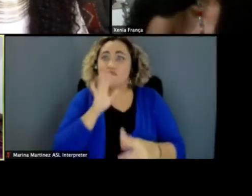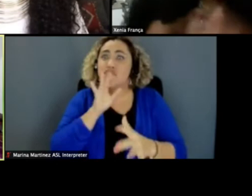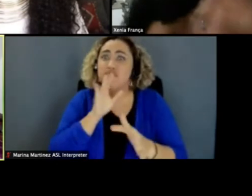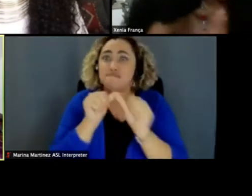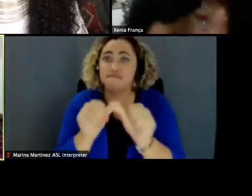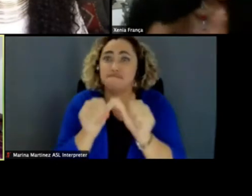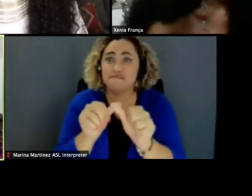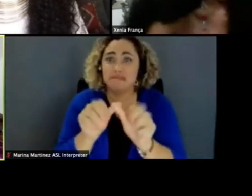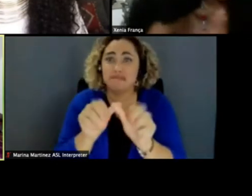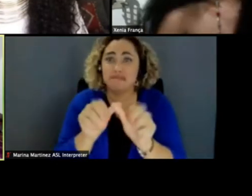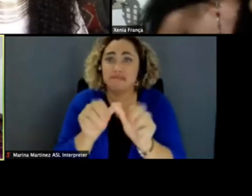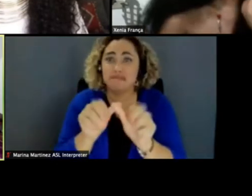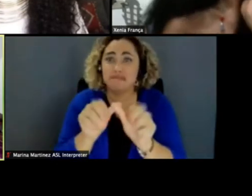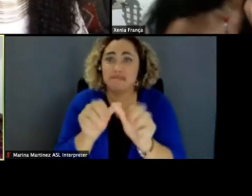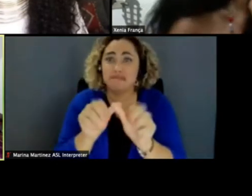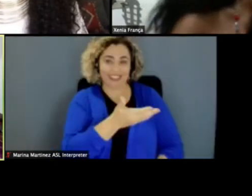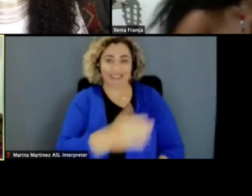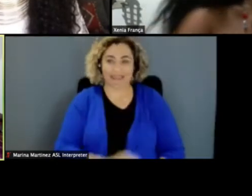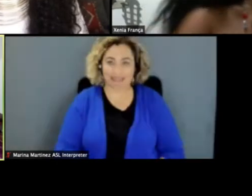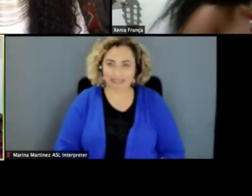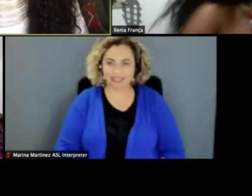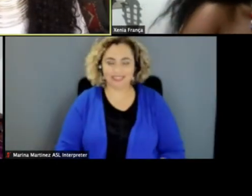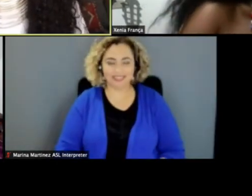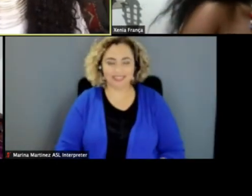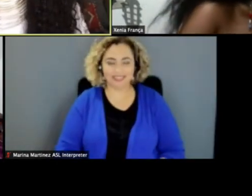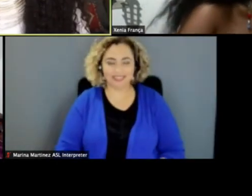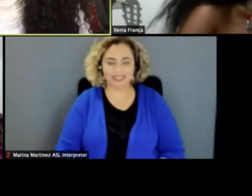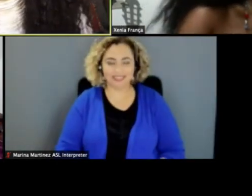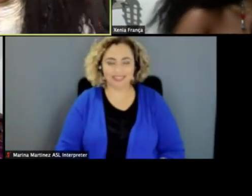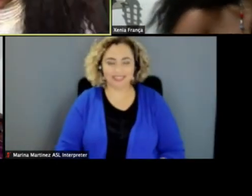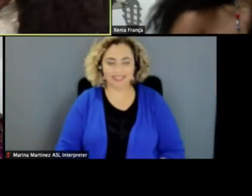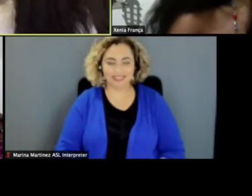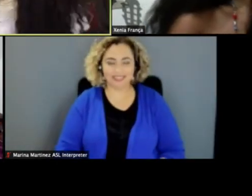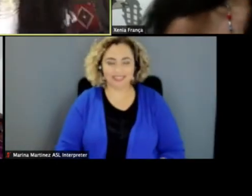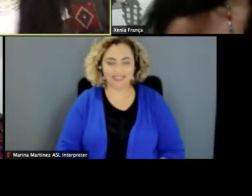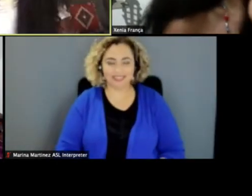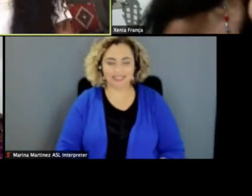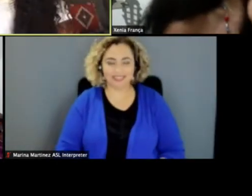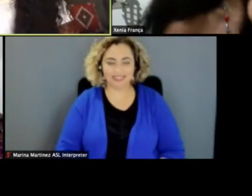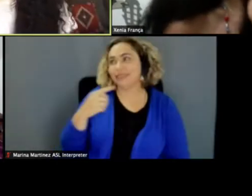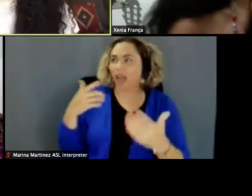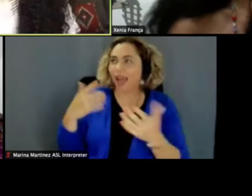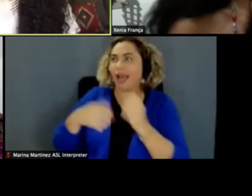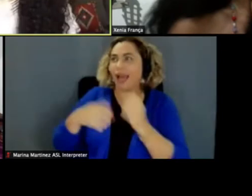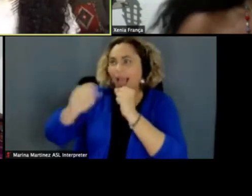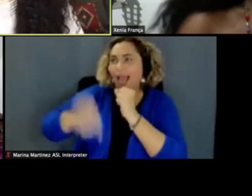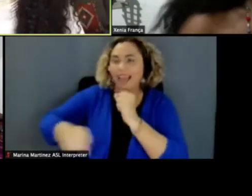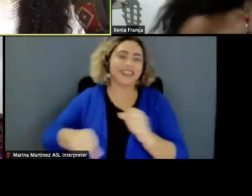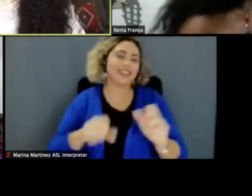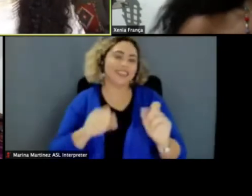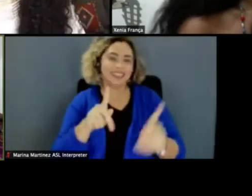Xênia saying she spoke a lot, so let's get it. Obrigada. De nada.